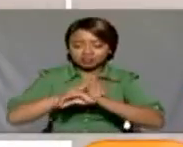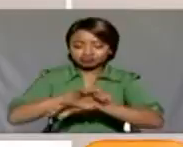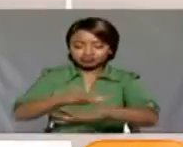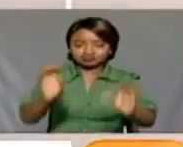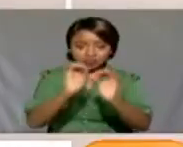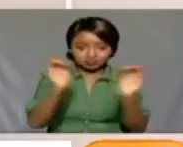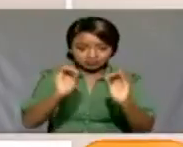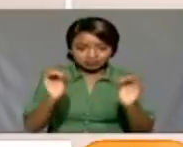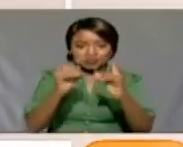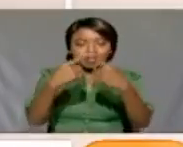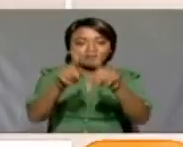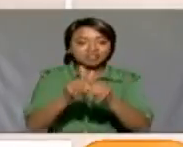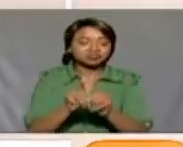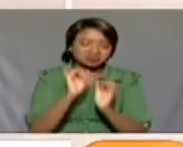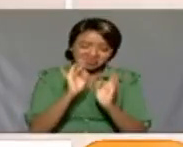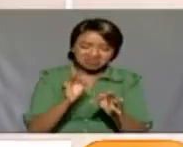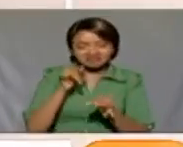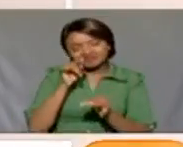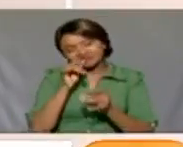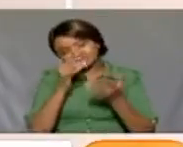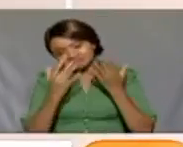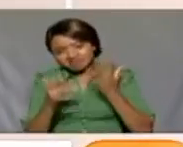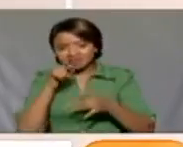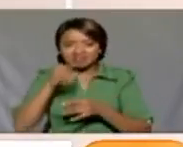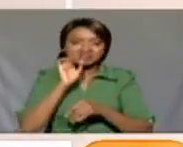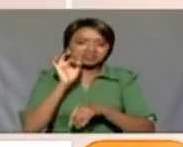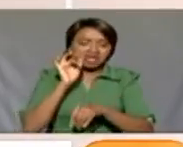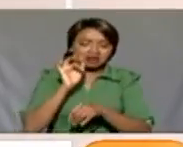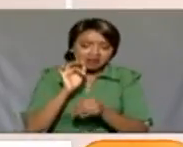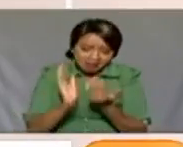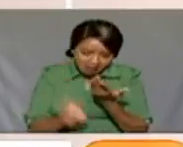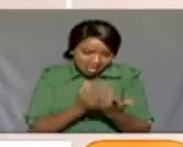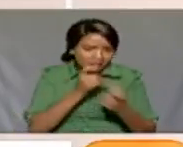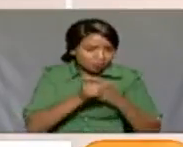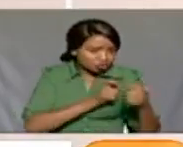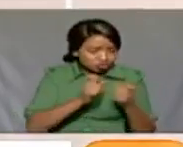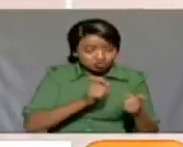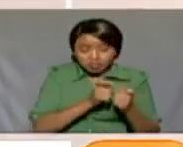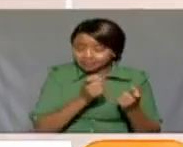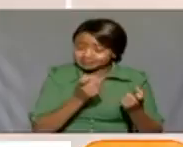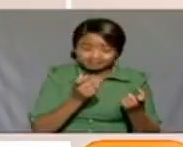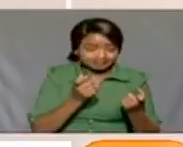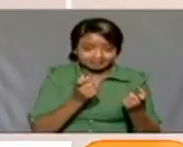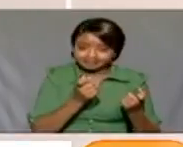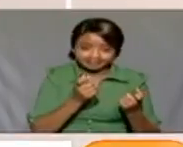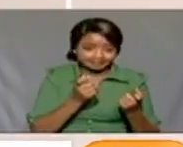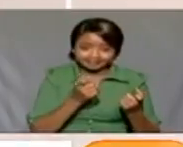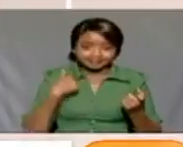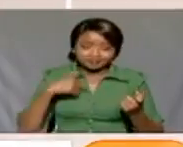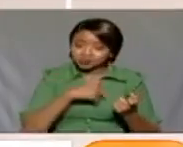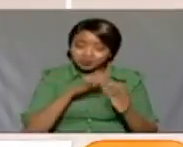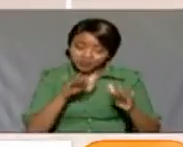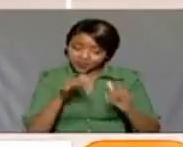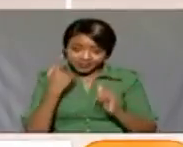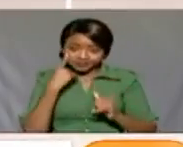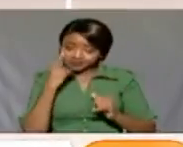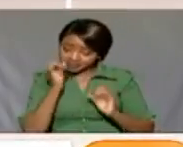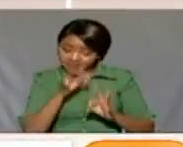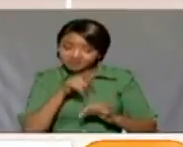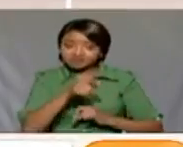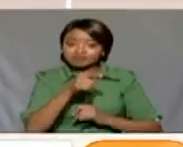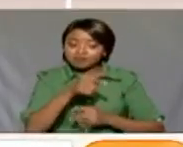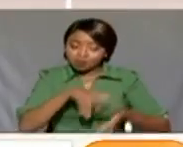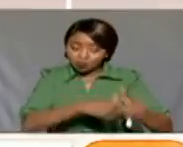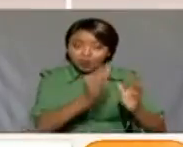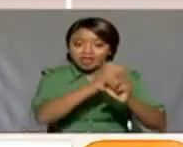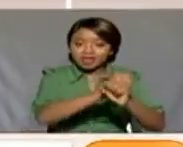whether that this are going to be an effective way of making sure that we do not get the disease here, I think we have to wait and see. But I think